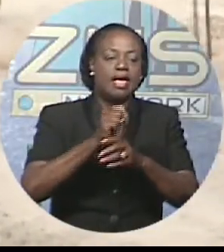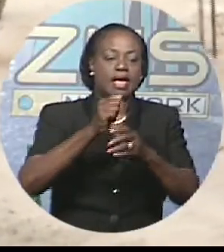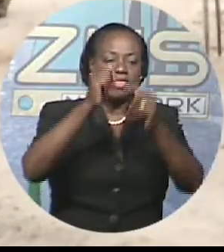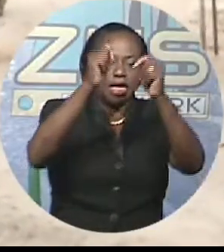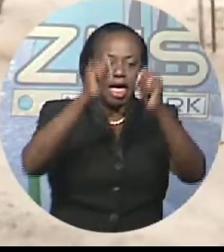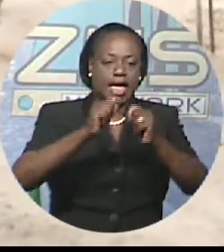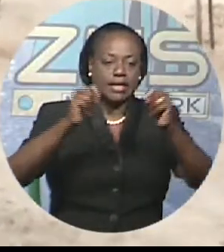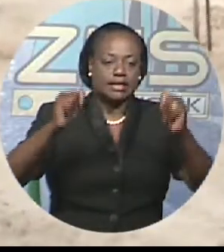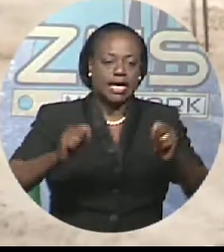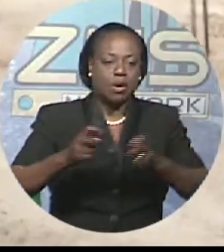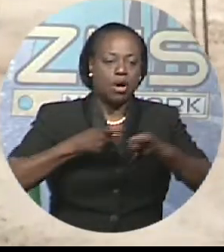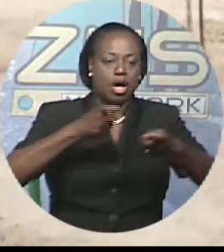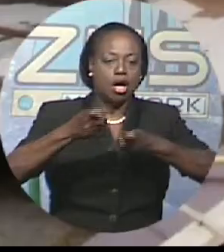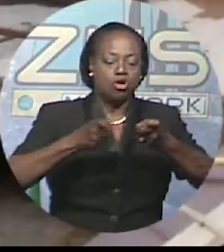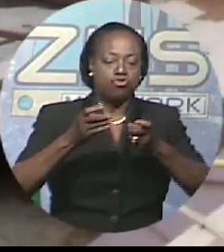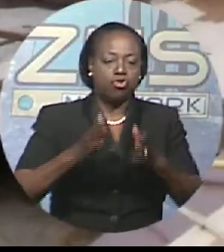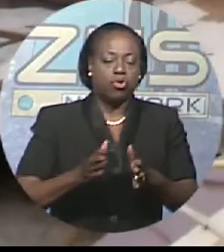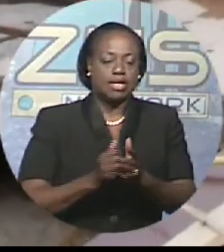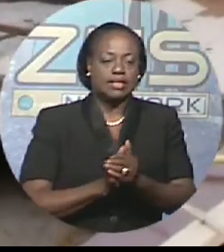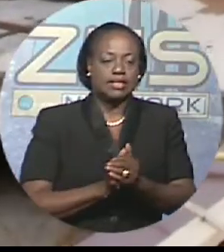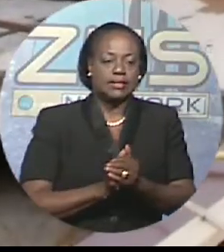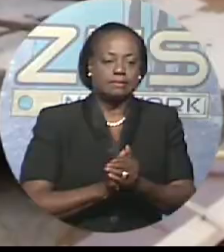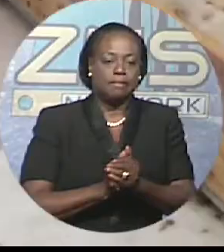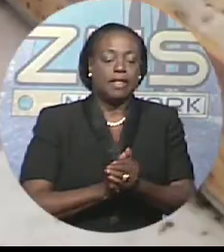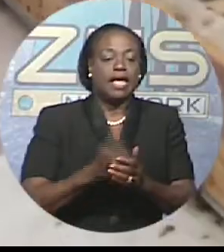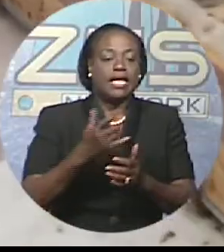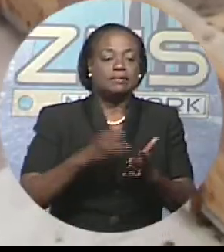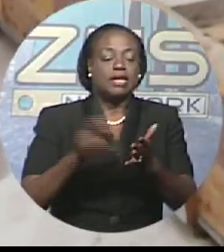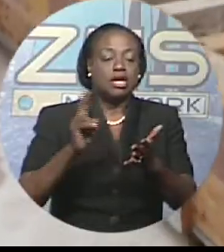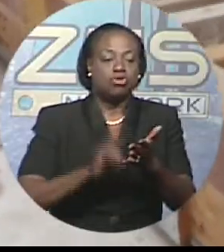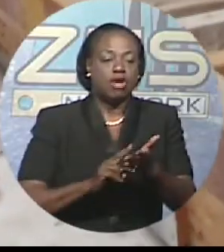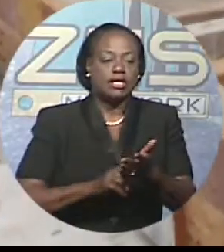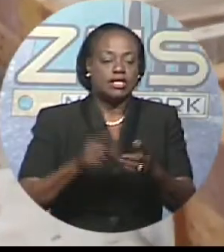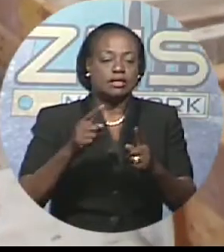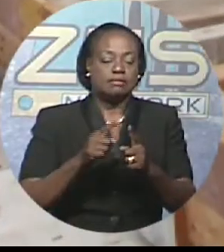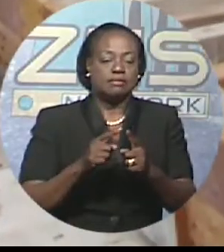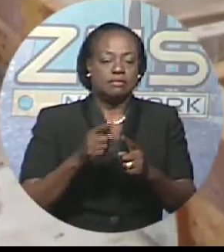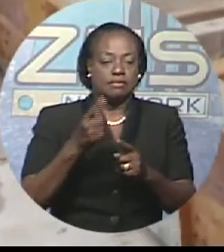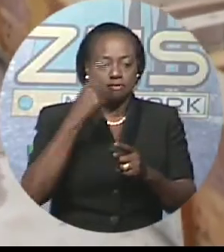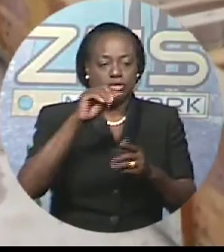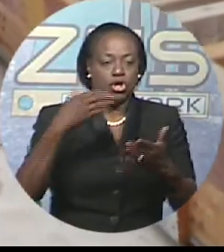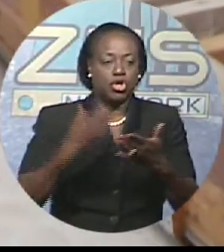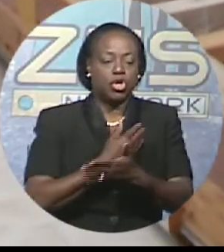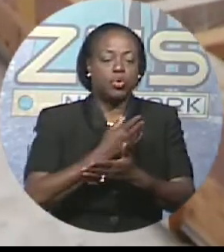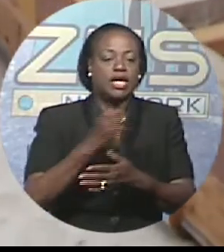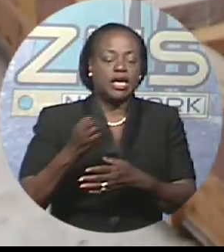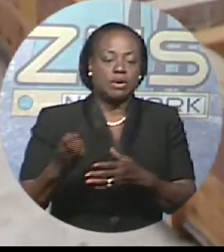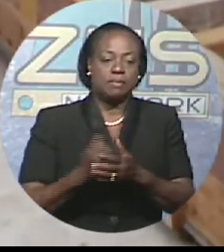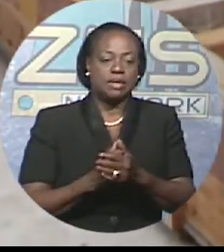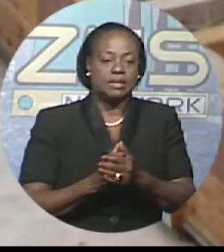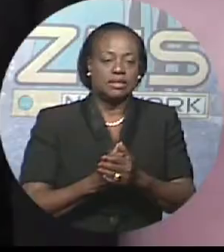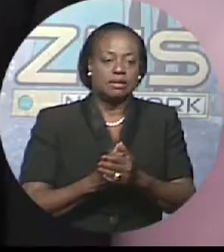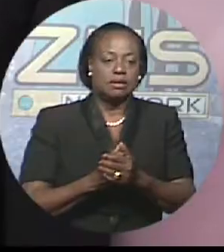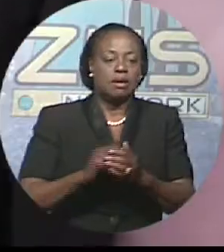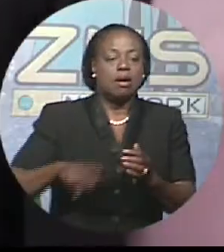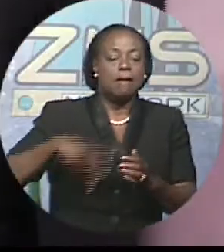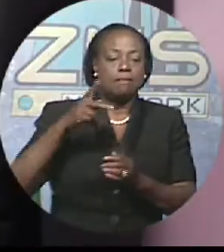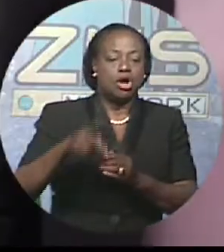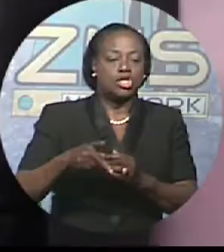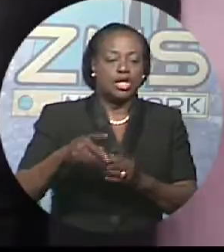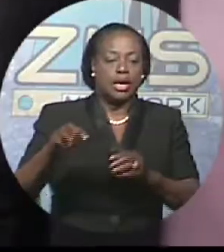of ancillary buildings at the site. The major investment will significantly transform the civil aviation sector while